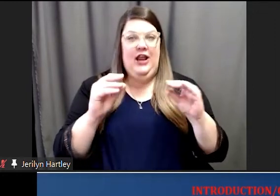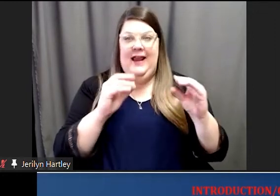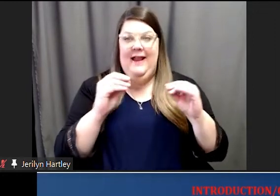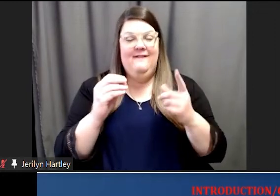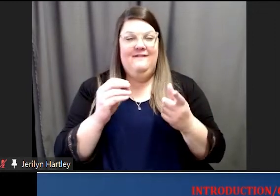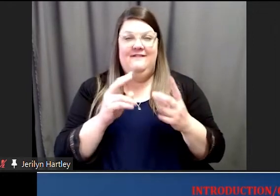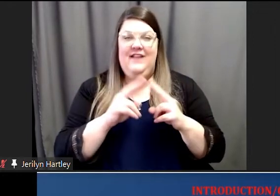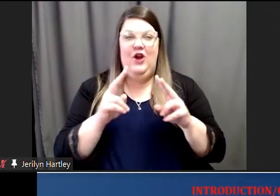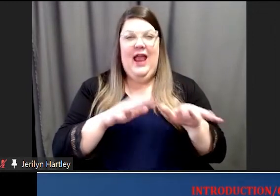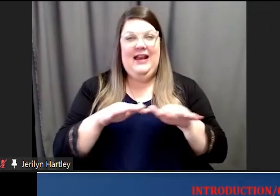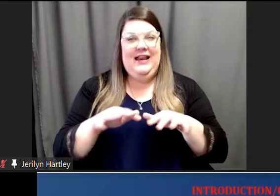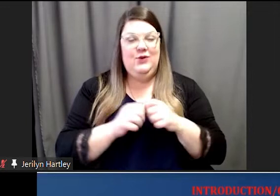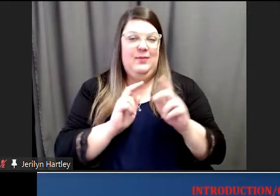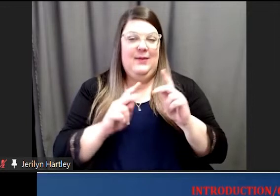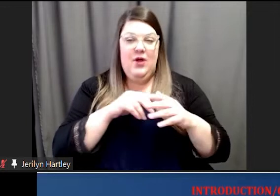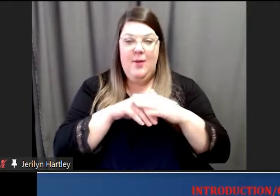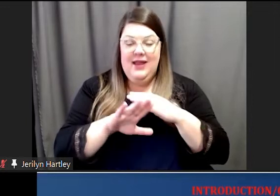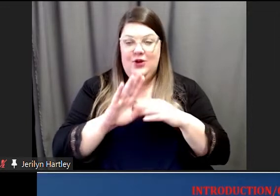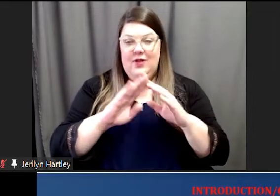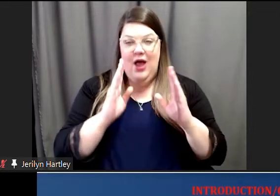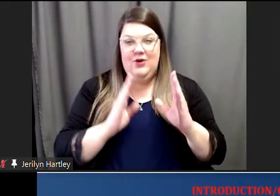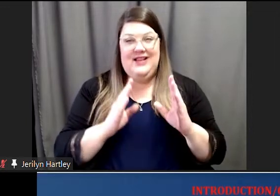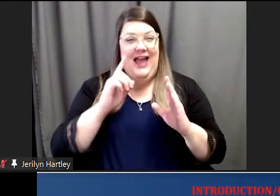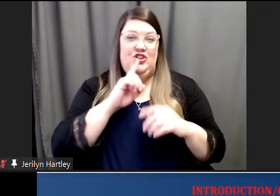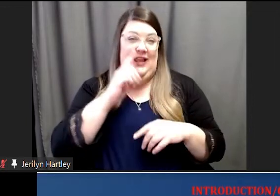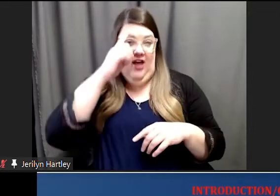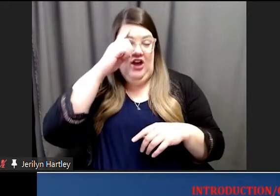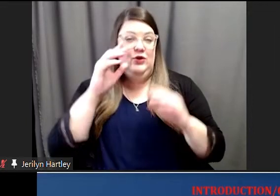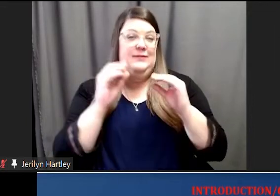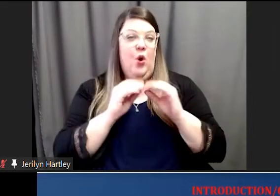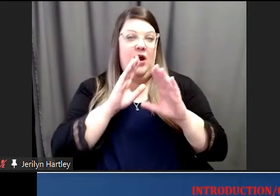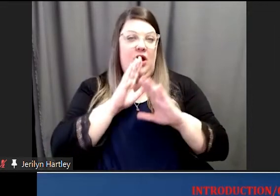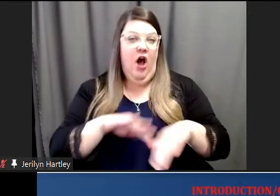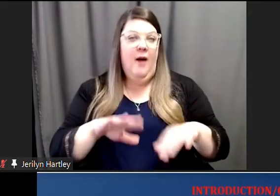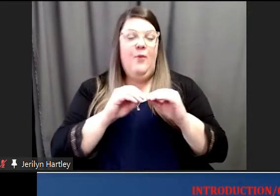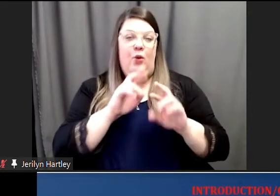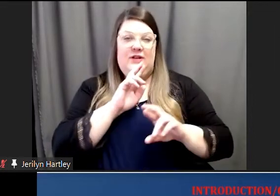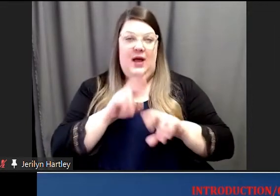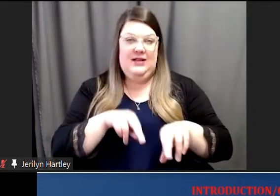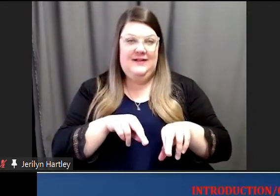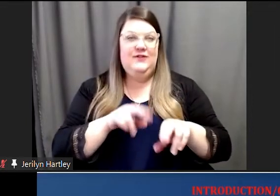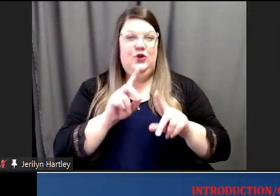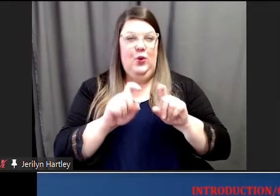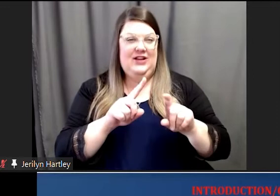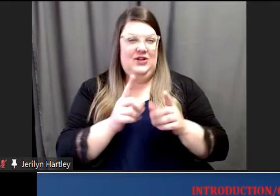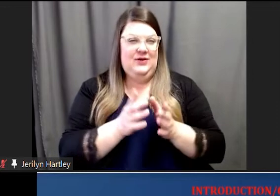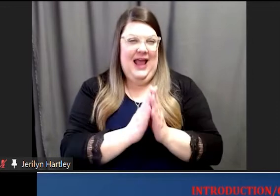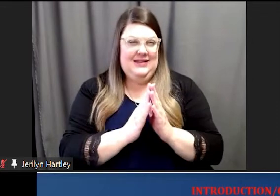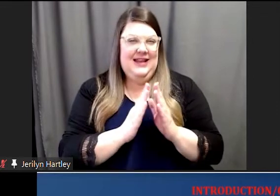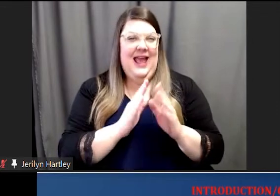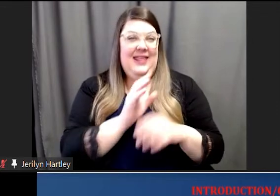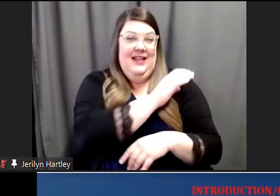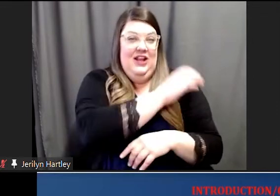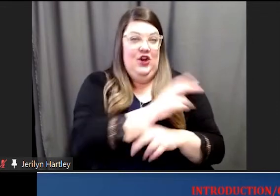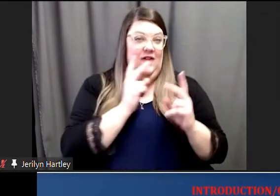ease with people coming into her house, I actually thought that she was more calm and more responsive to the questions that I was asking at the clinical visit than